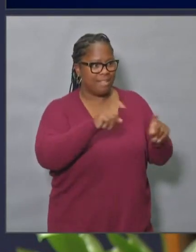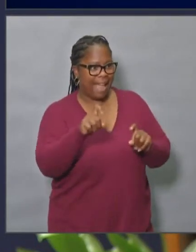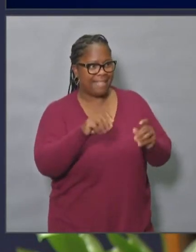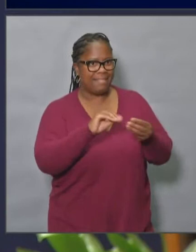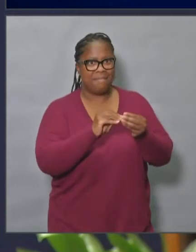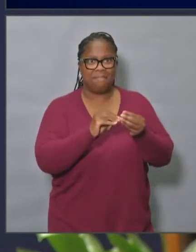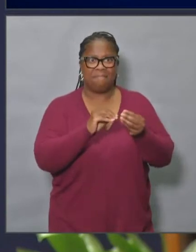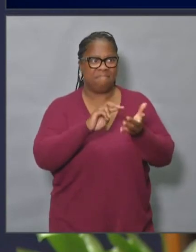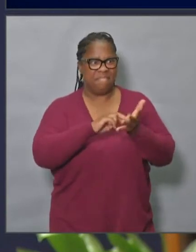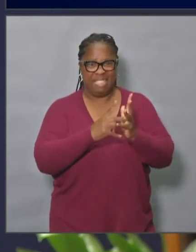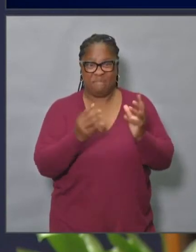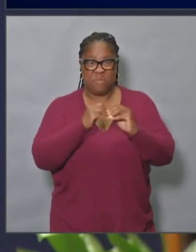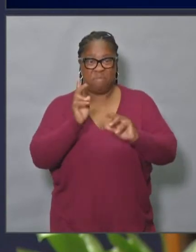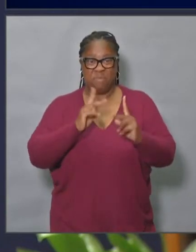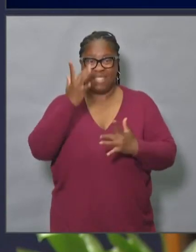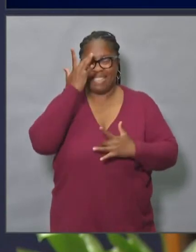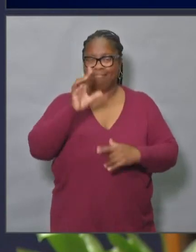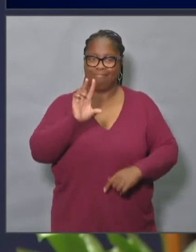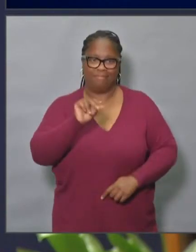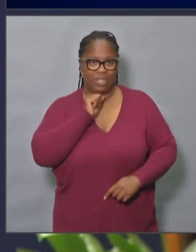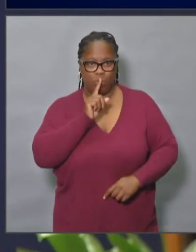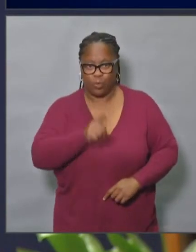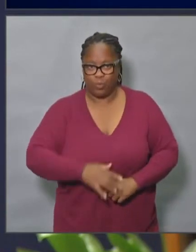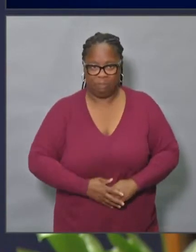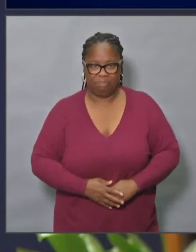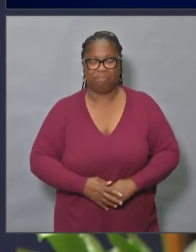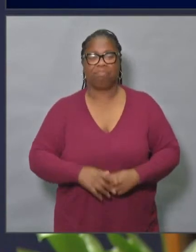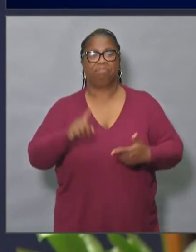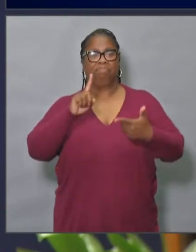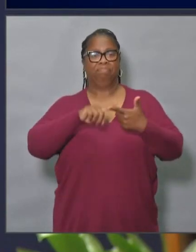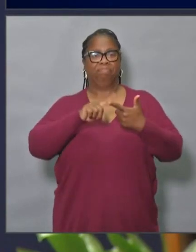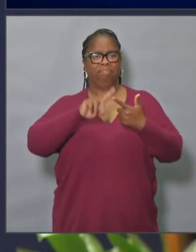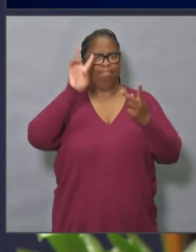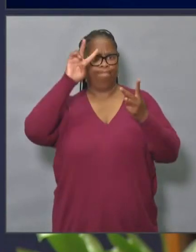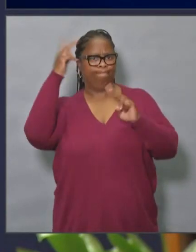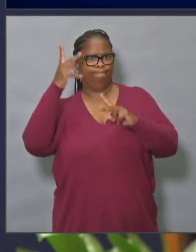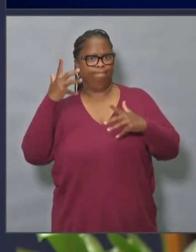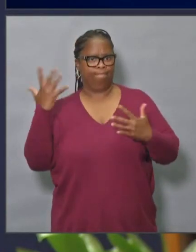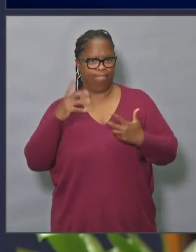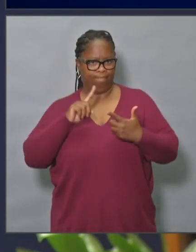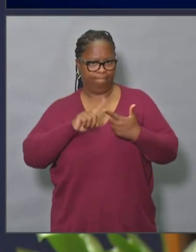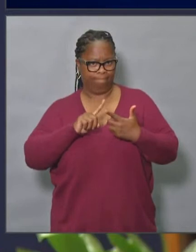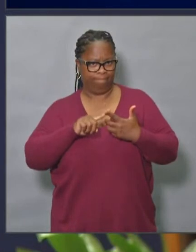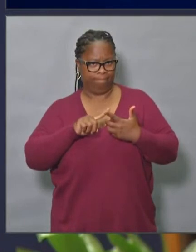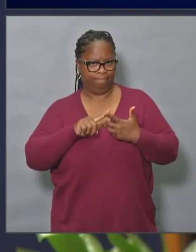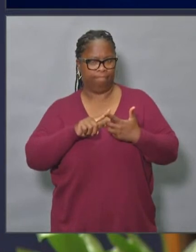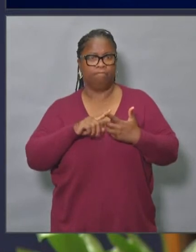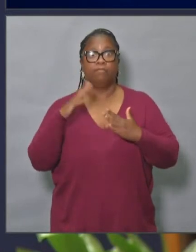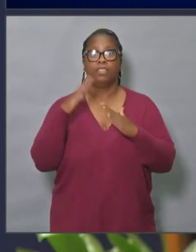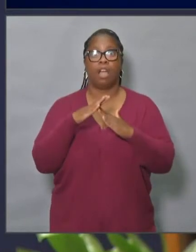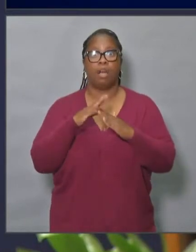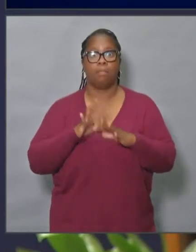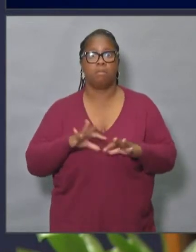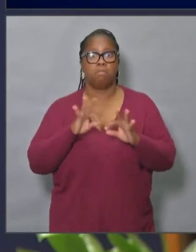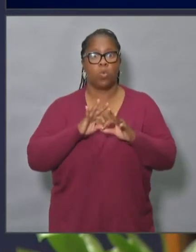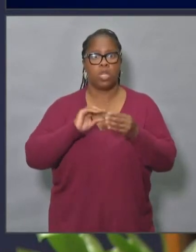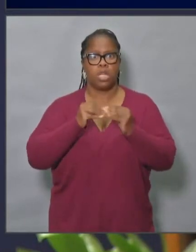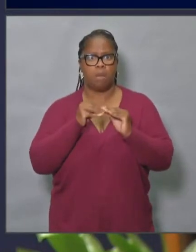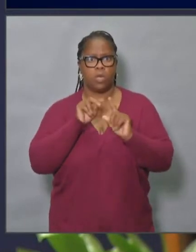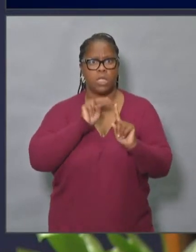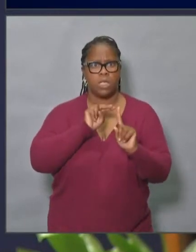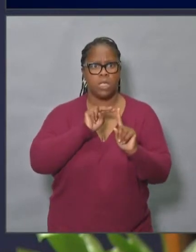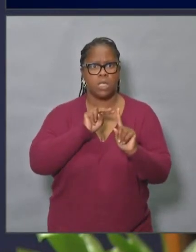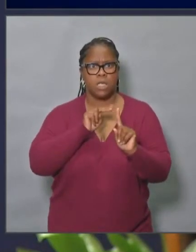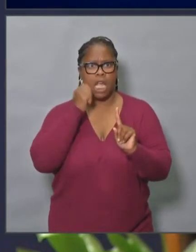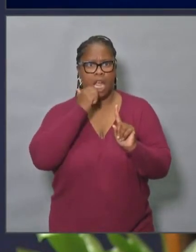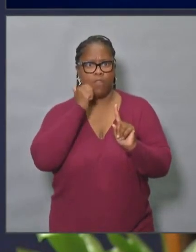testing. A second misperception is that the most important metric that we should follow to understand what